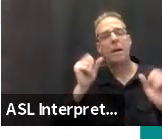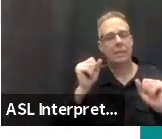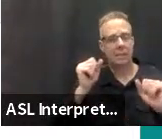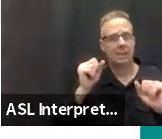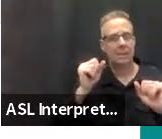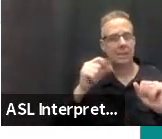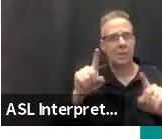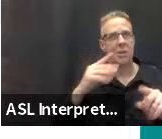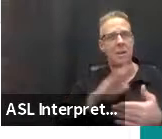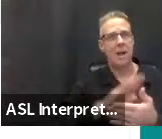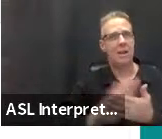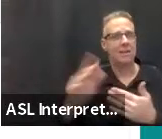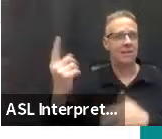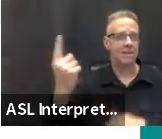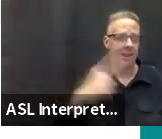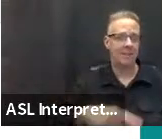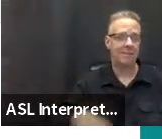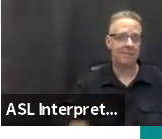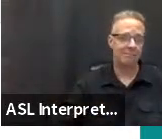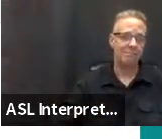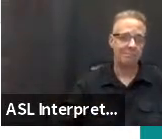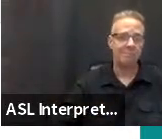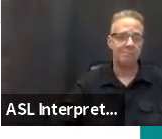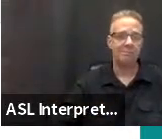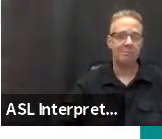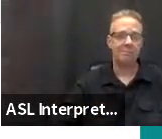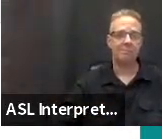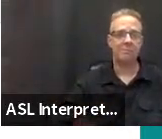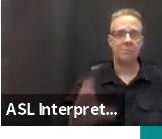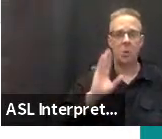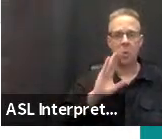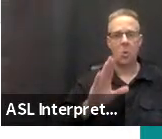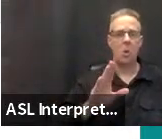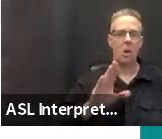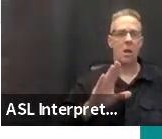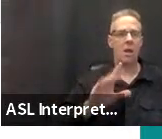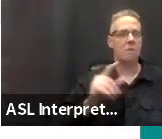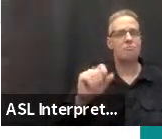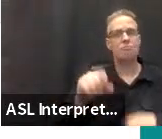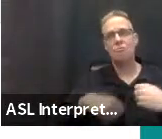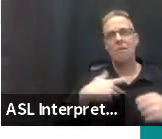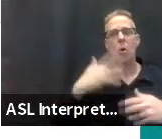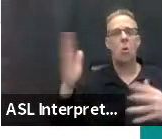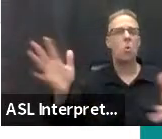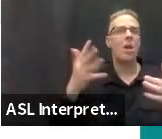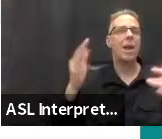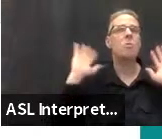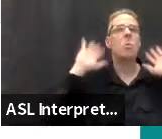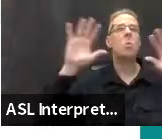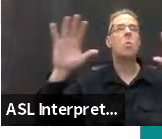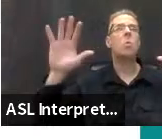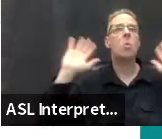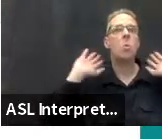good day. And you'll have the wind in your hair, and it'll be